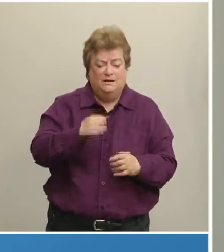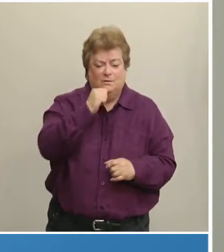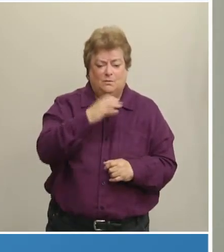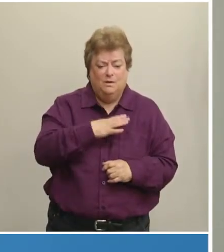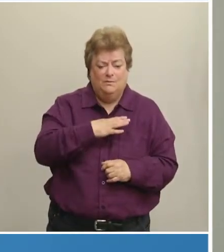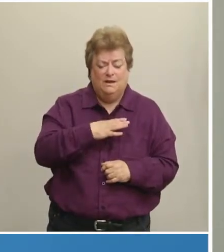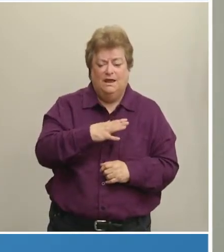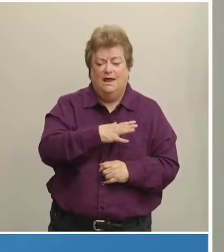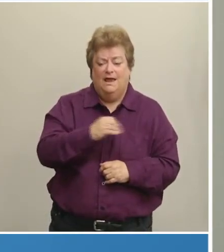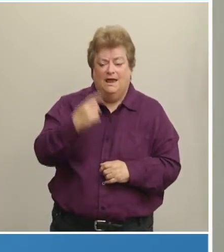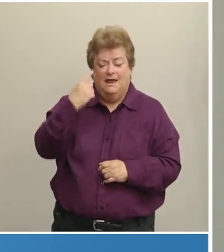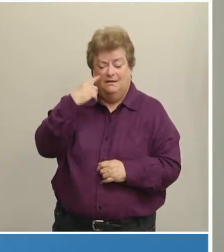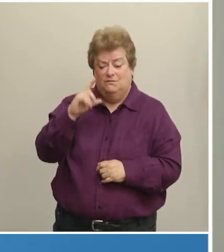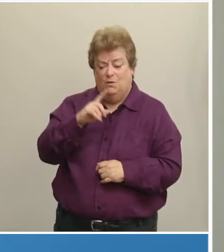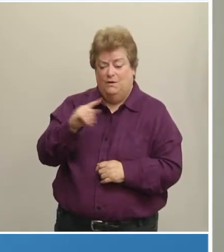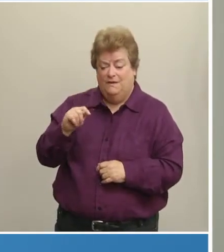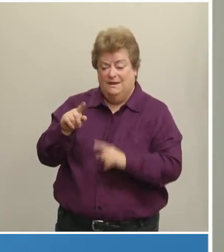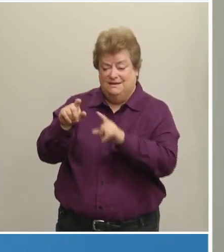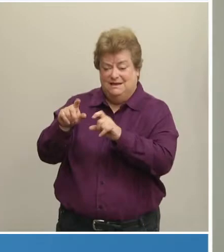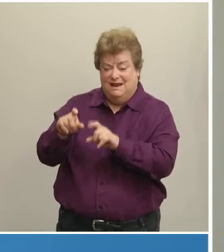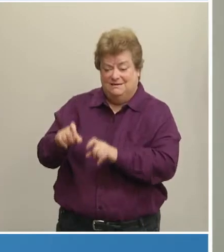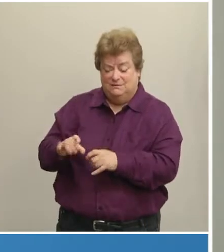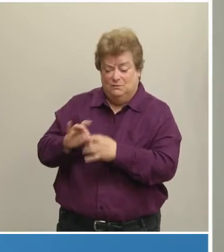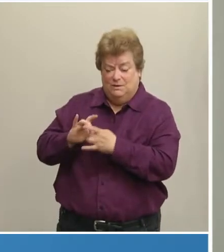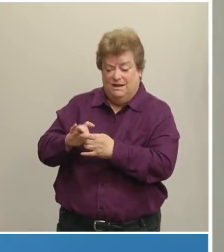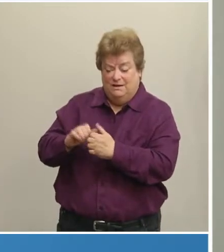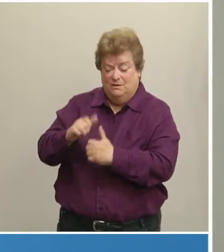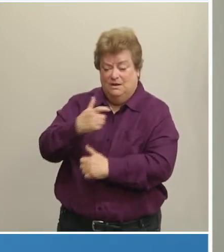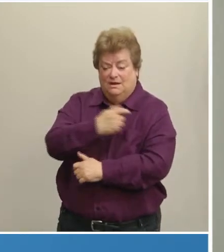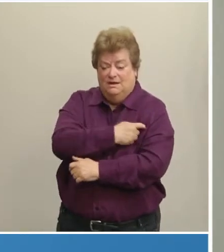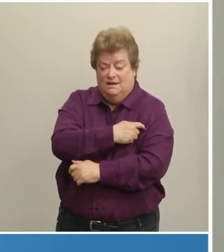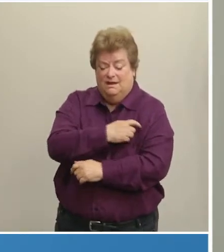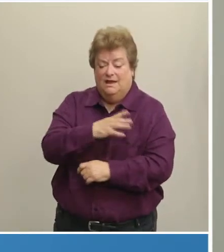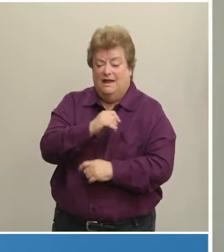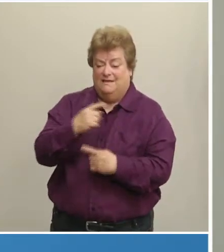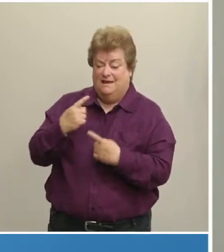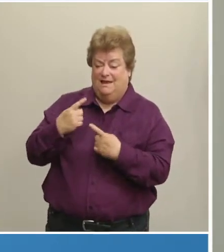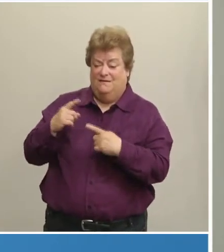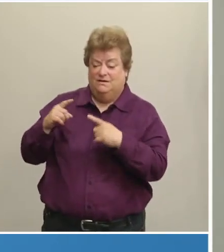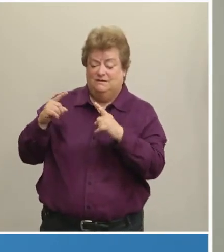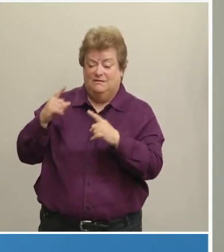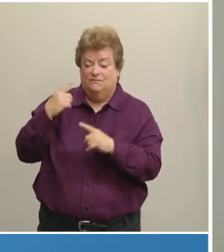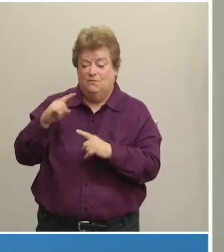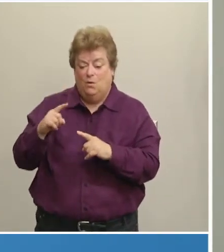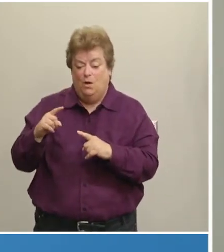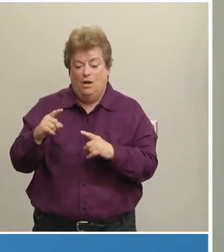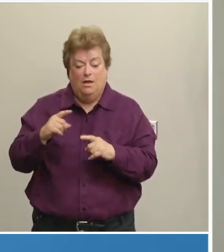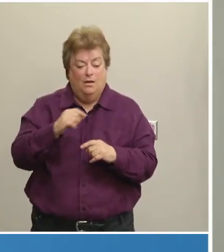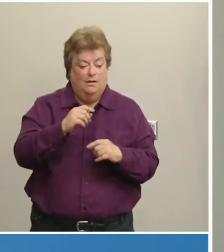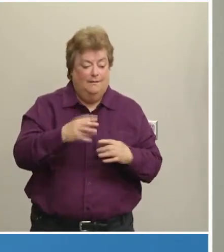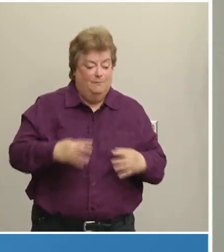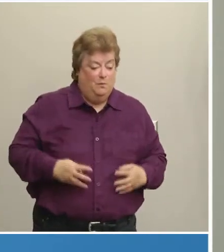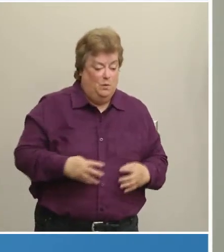clinical trials of the vaccines indicate that the safety and efficacy in pregnant and non-pregnant women is similar.